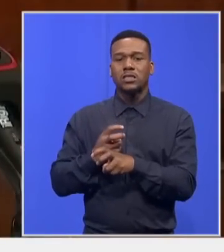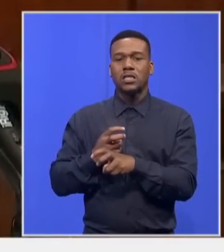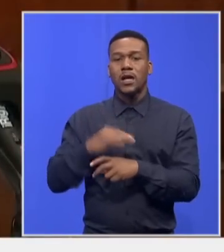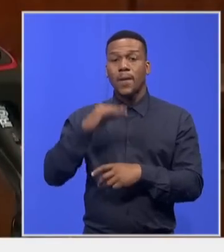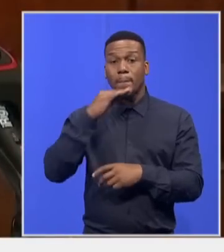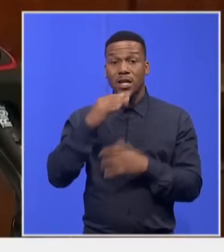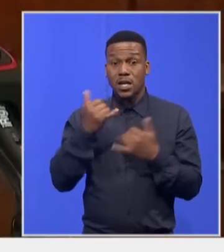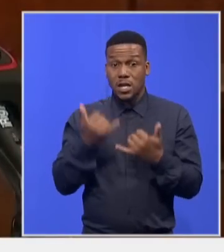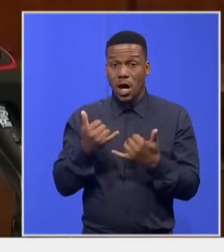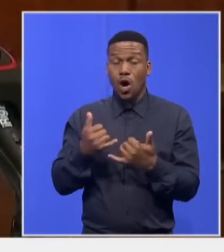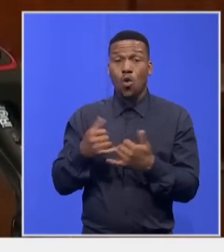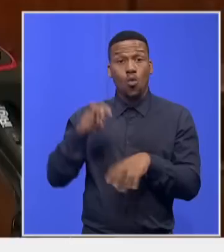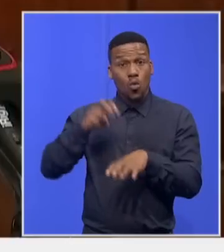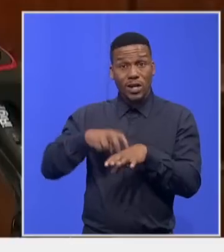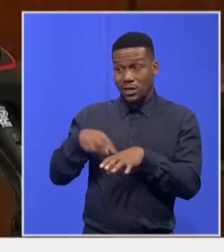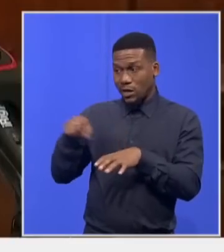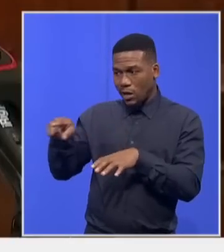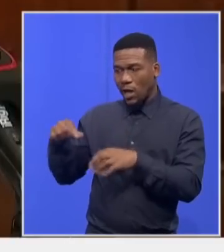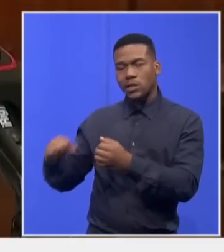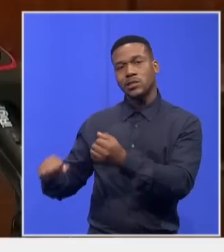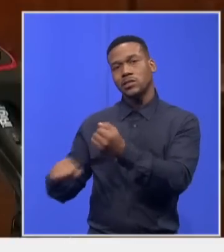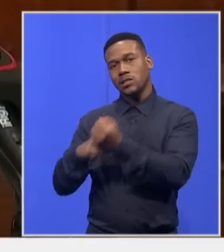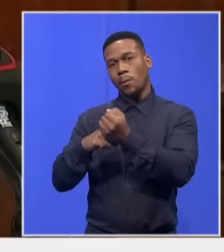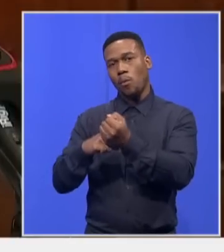peaking plants, the open cycle